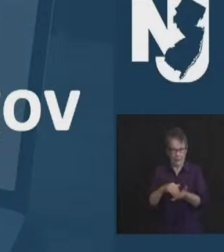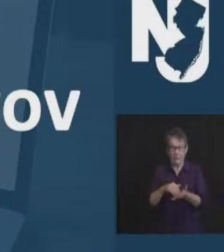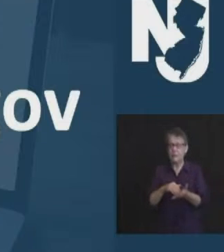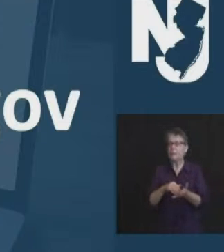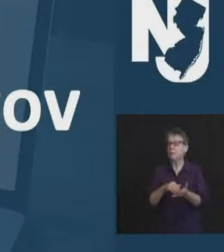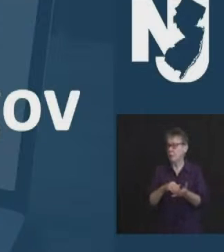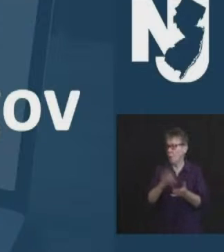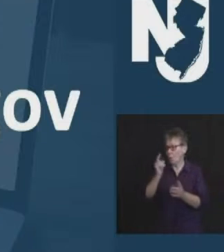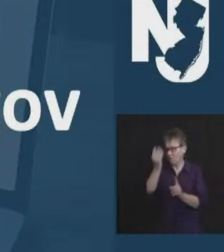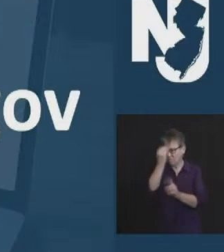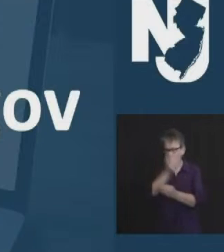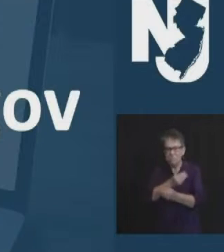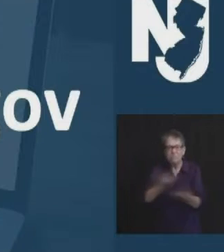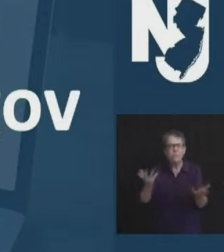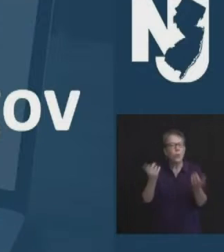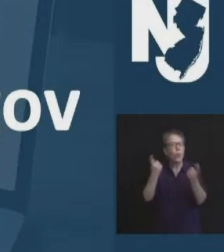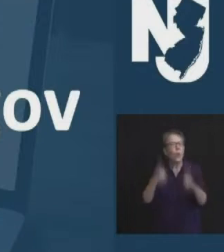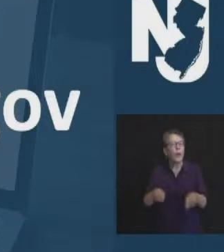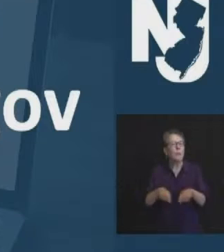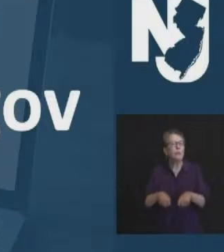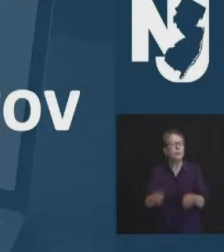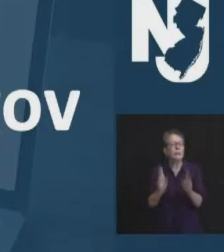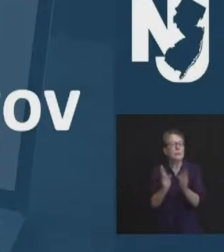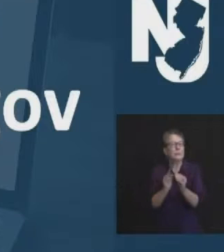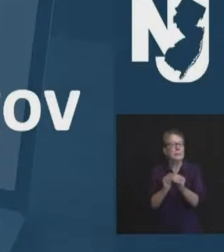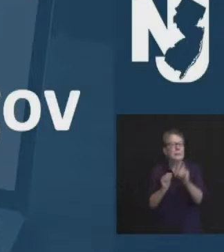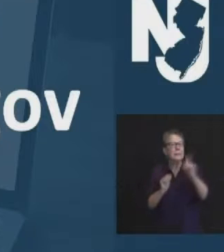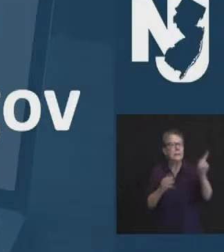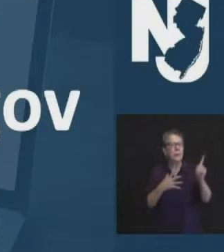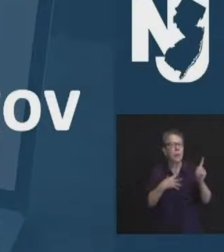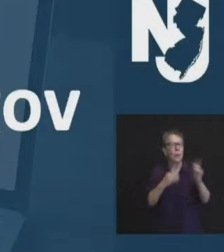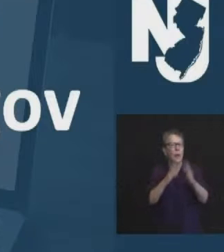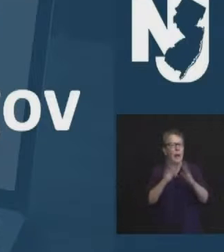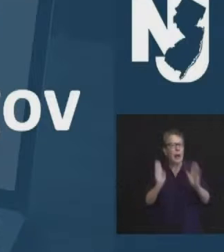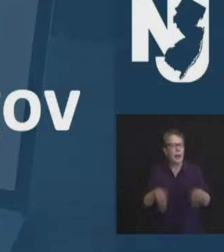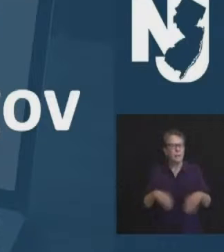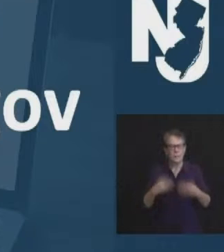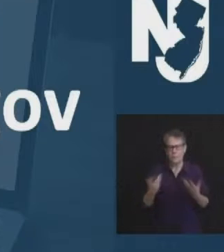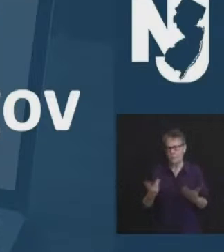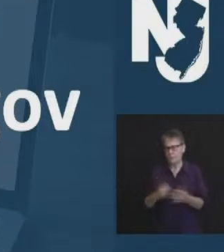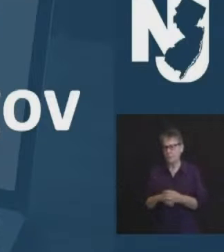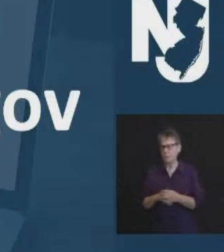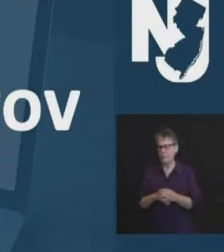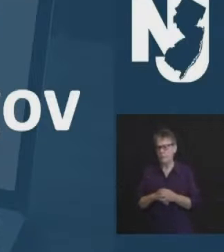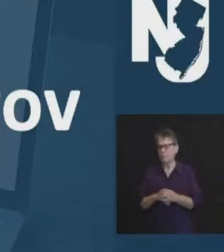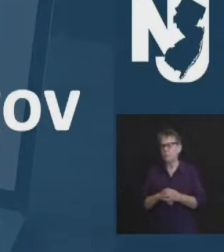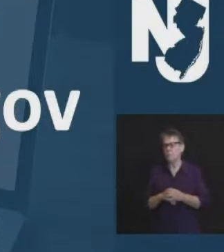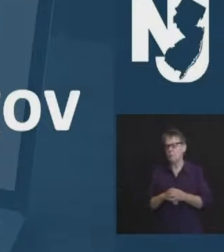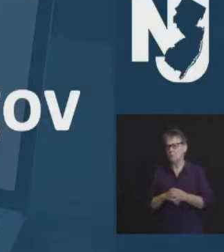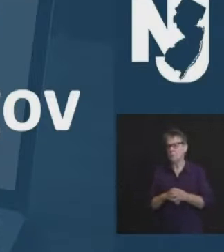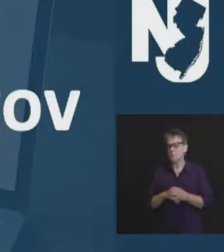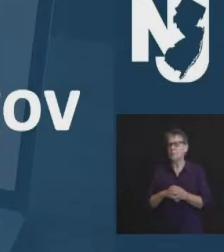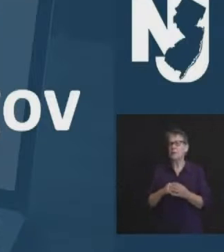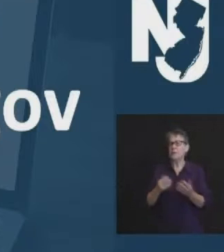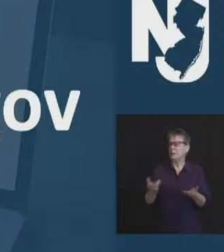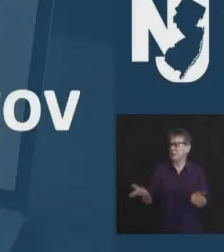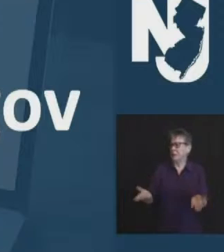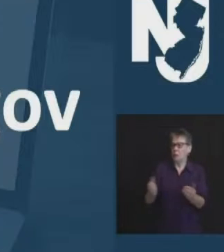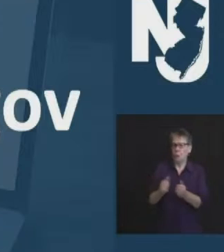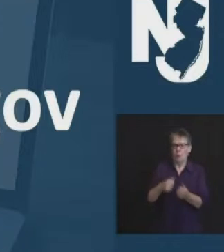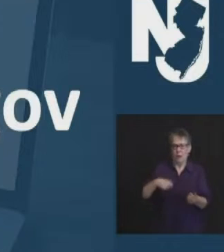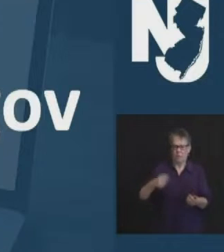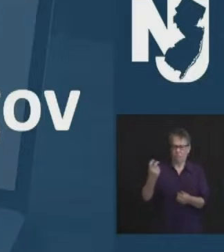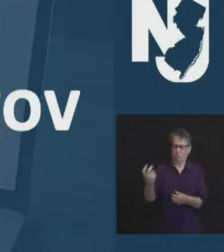joined by Jared Maples, the Director of the Department of Homeland Security and Preparedness, whose mission has never been more important, Chief Counsel Paramil Garg,